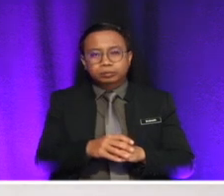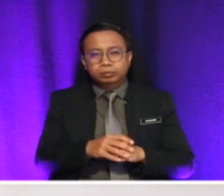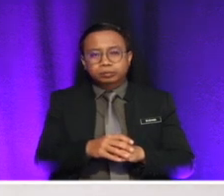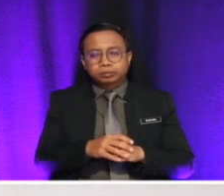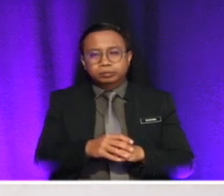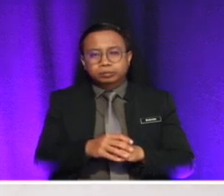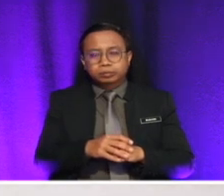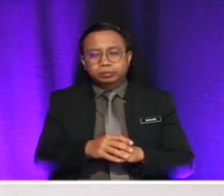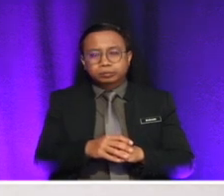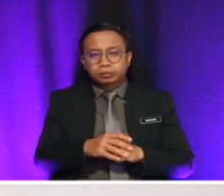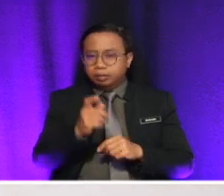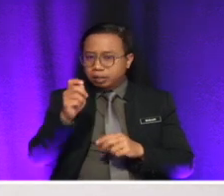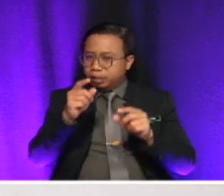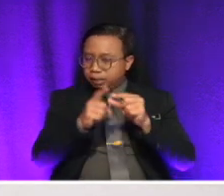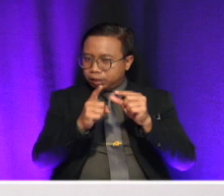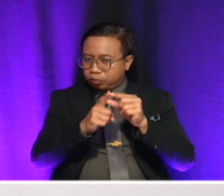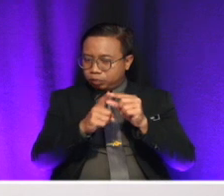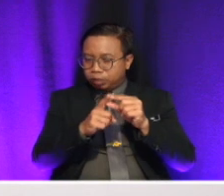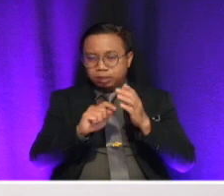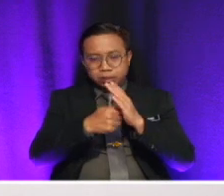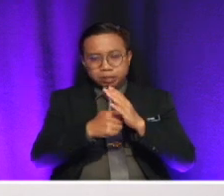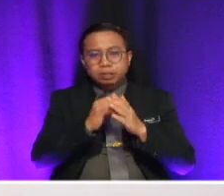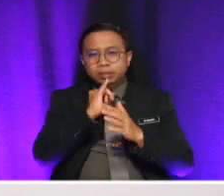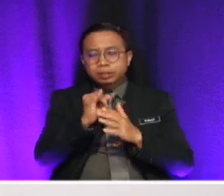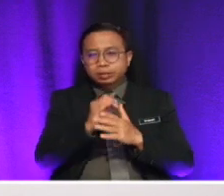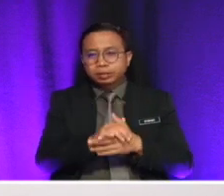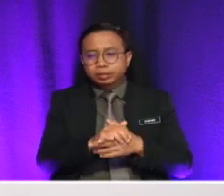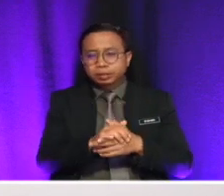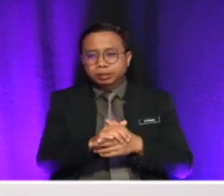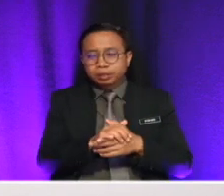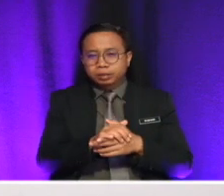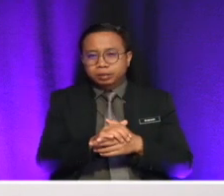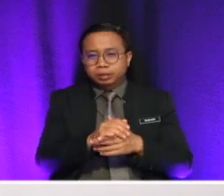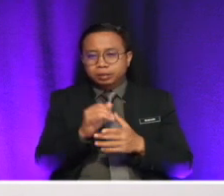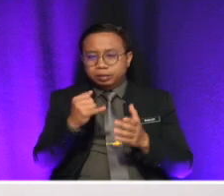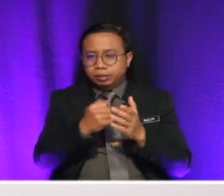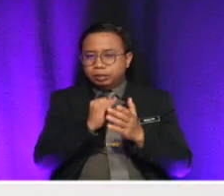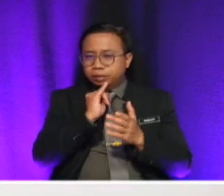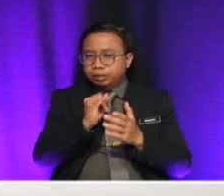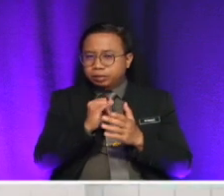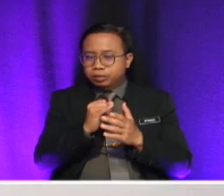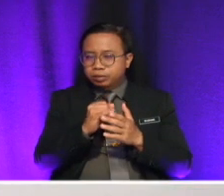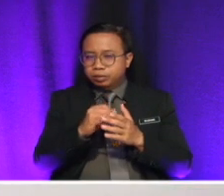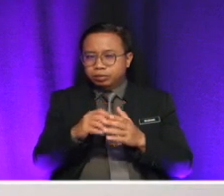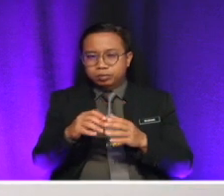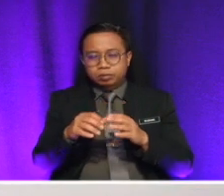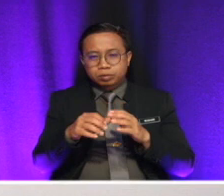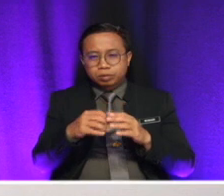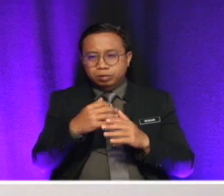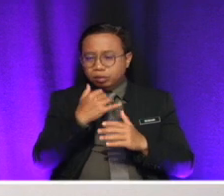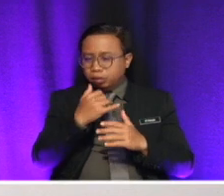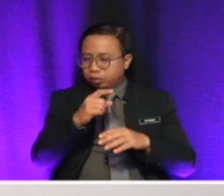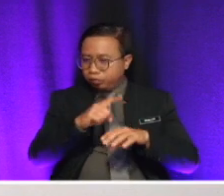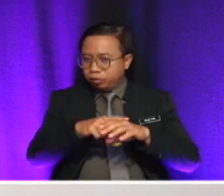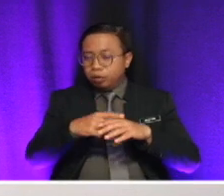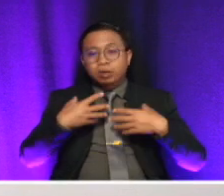Yes. So the keyword was after that sentence. It says that it is harmful to the health. Yes. Okay. Okay. All right. Well done,